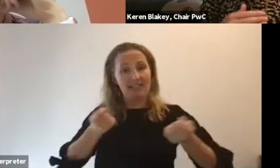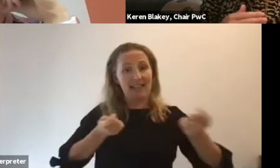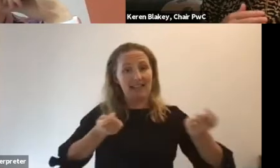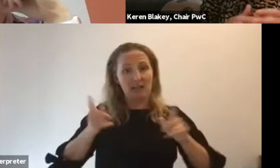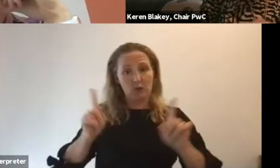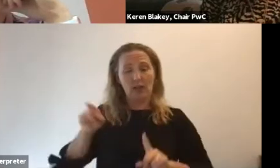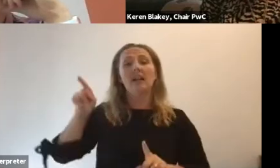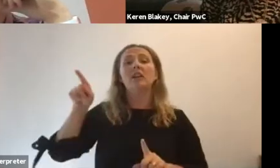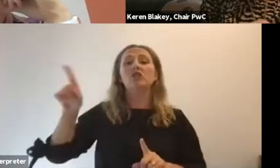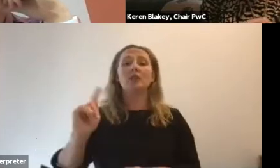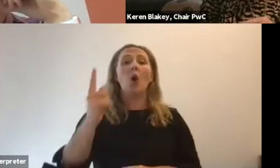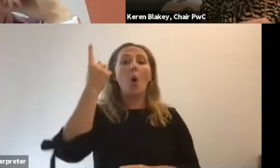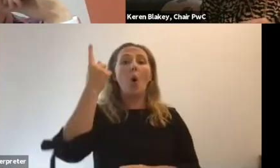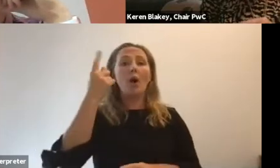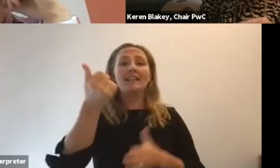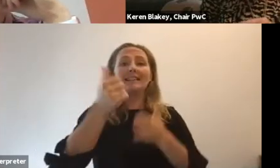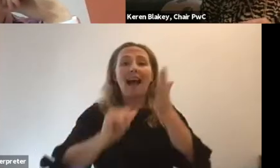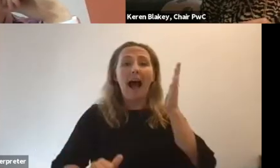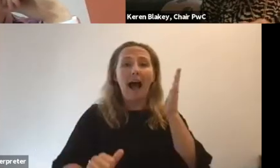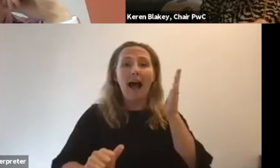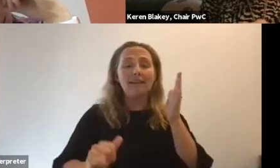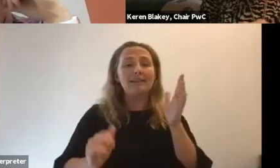Gallery Director and has been in that role since